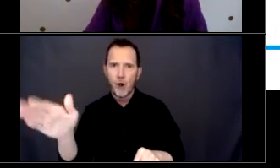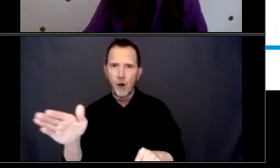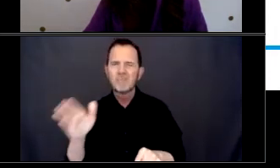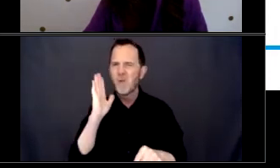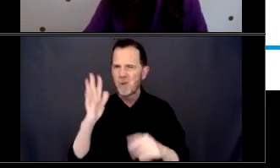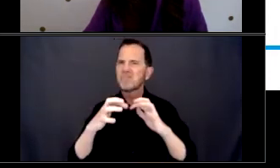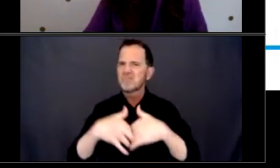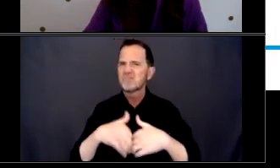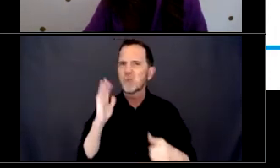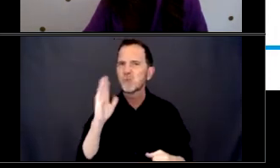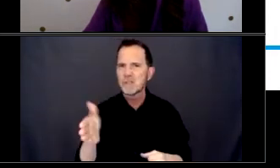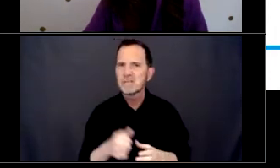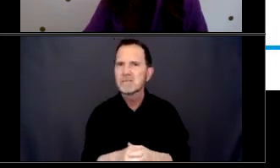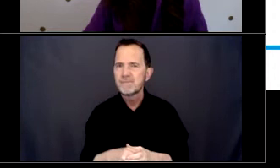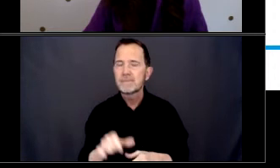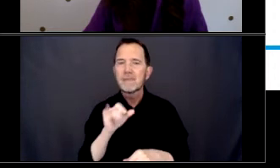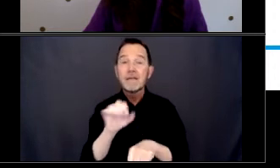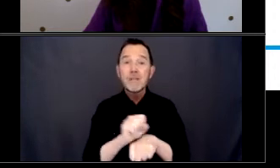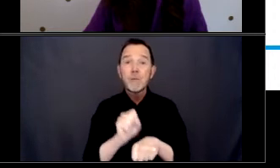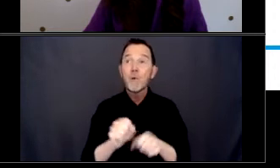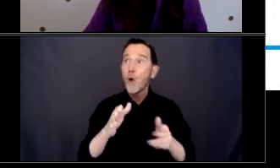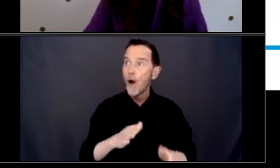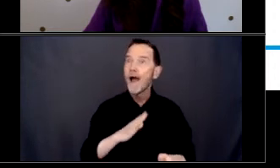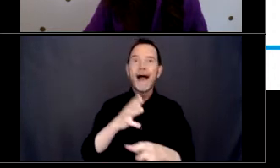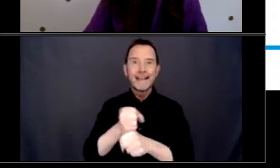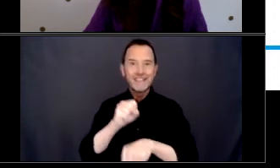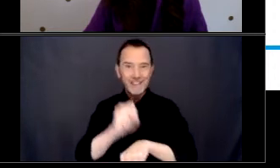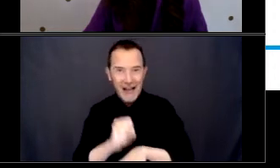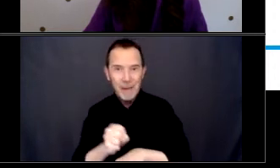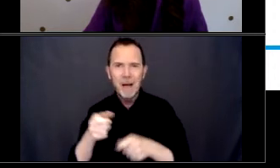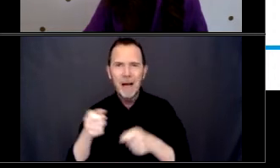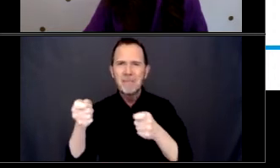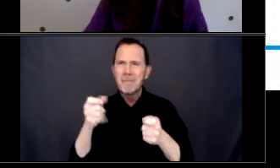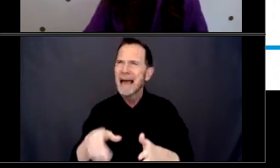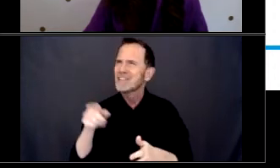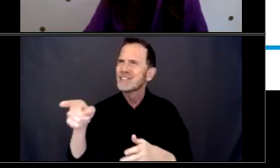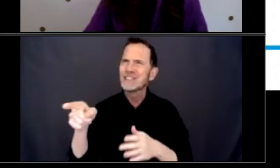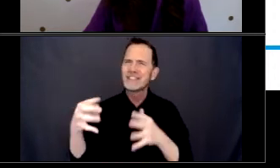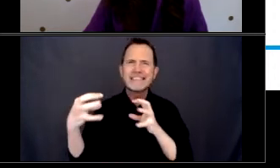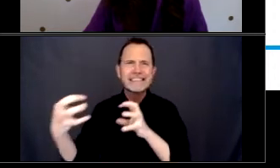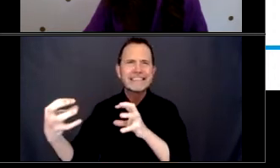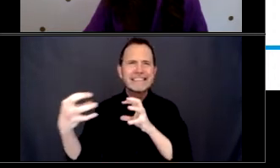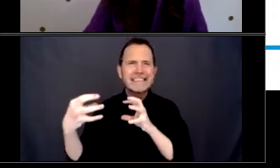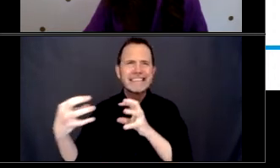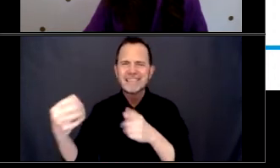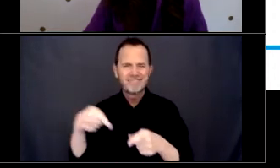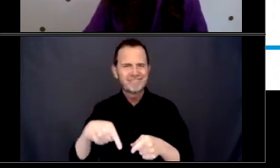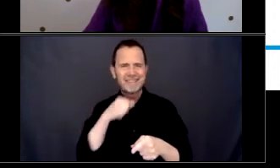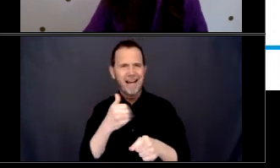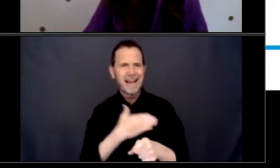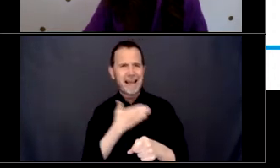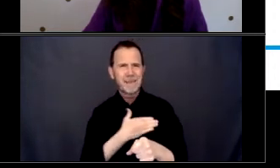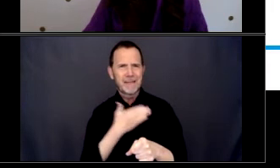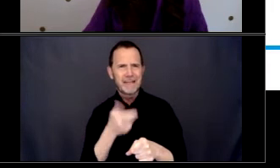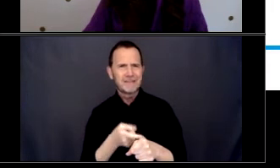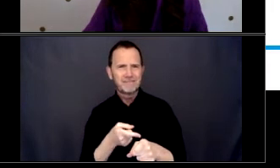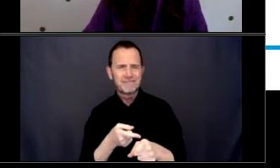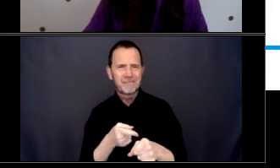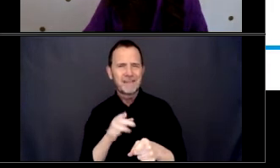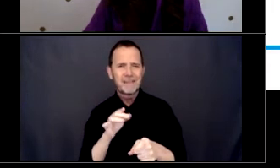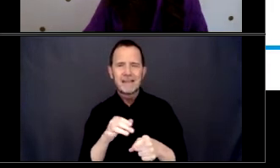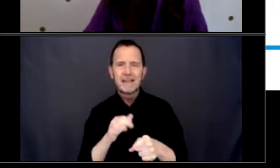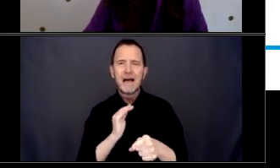employees aren't happy and they're not expressing that happiness to our customers, we look at our customers as number one, our employees, our team members as number